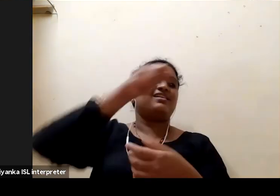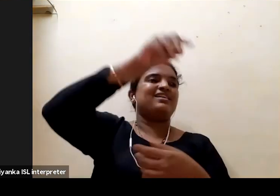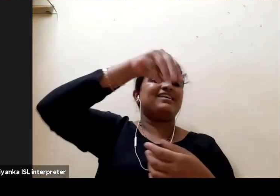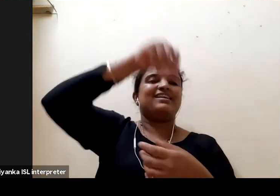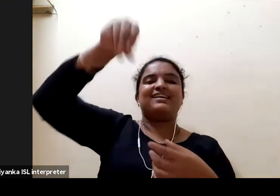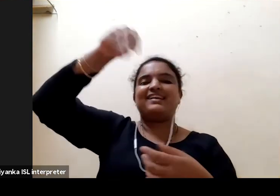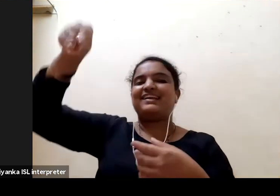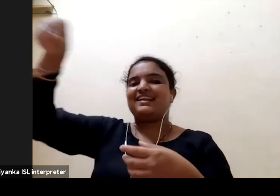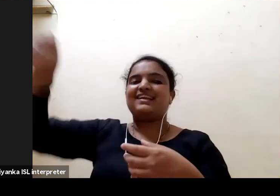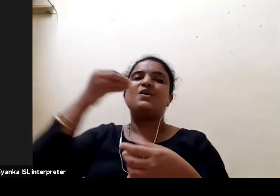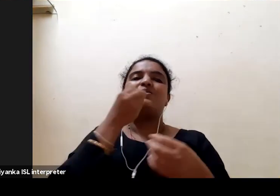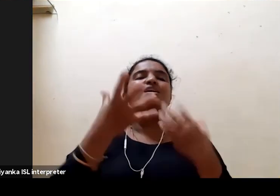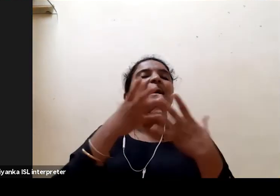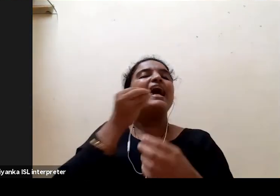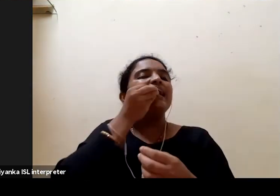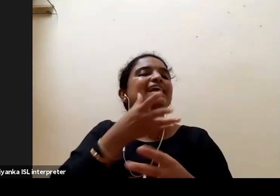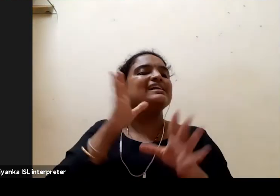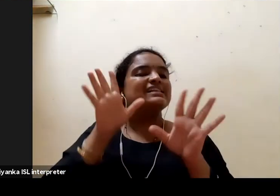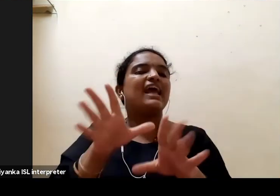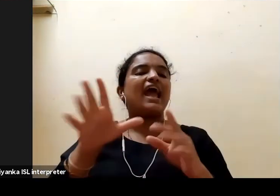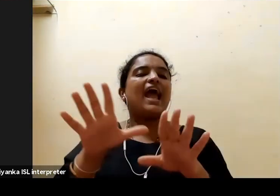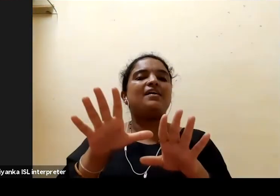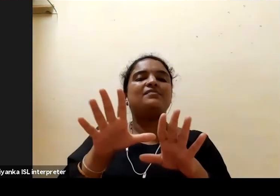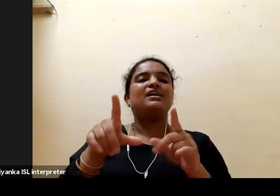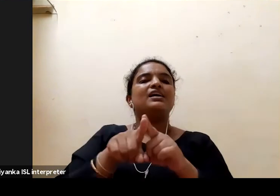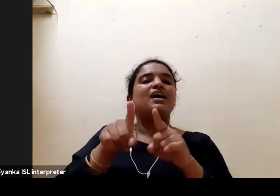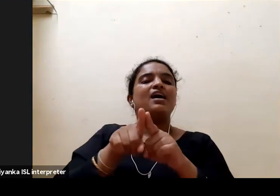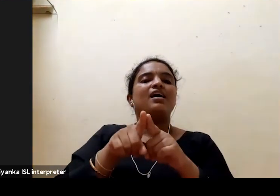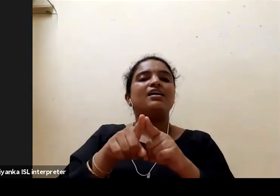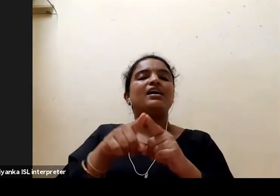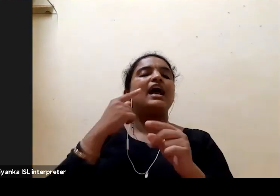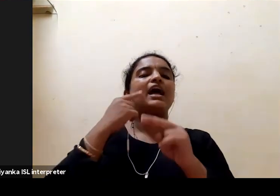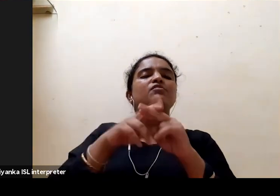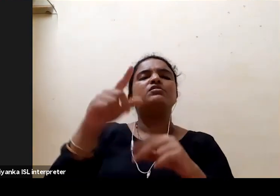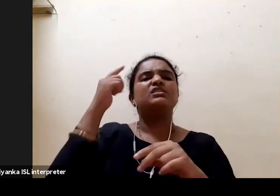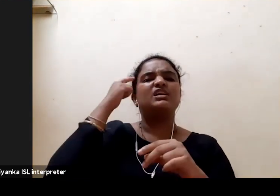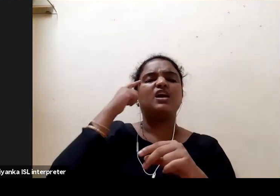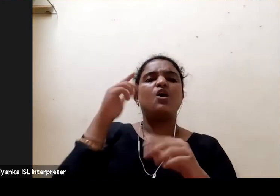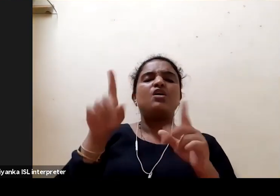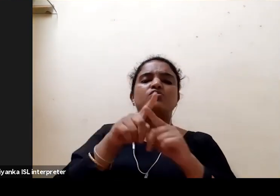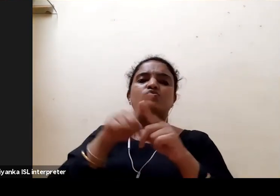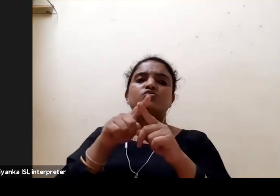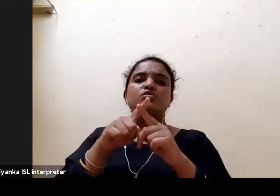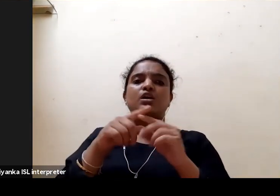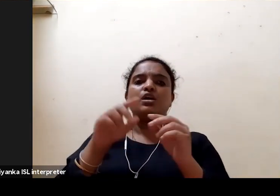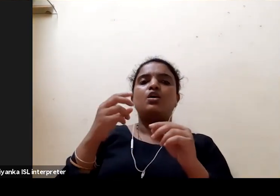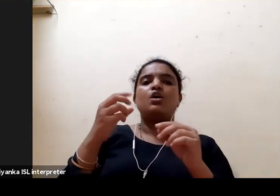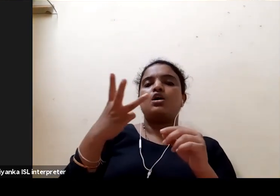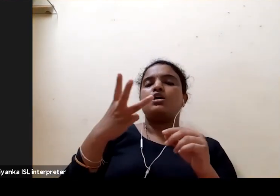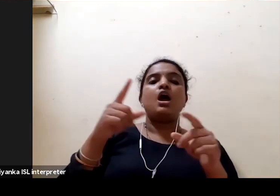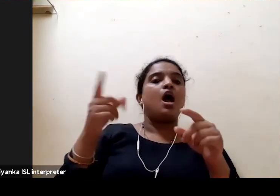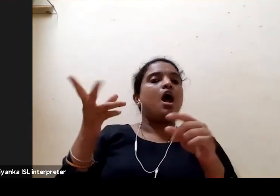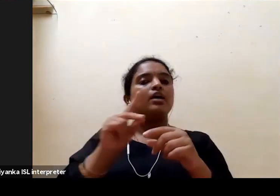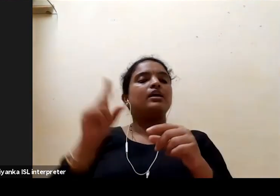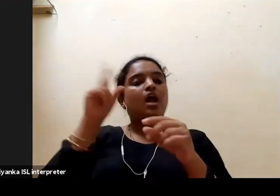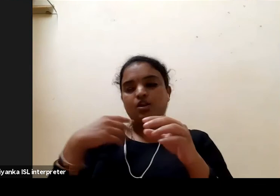coriander to everything, because it's easily see, like, imagine those 4 steps I have to do like 3 times a day,